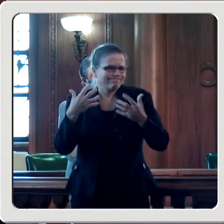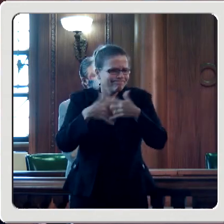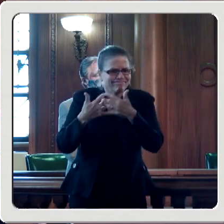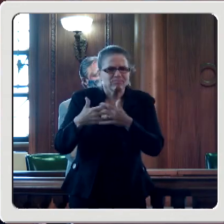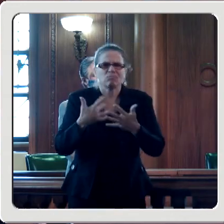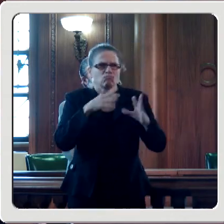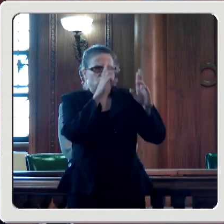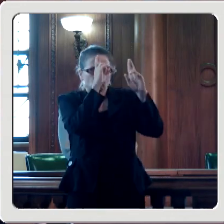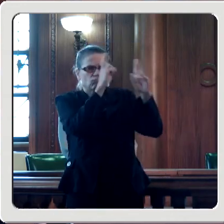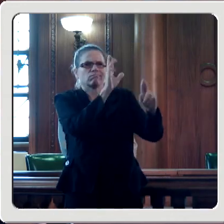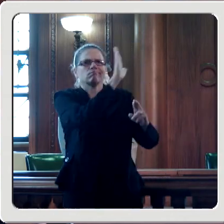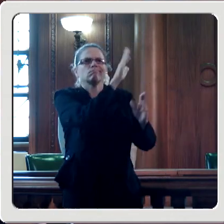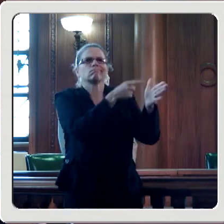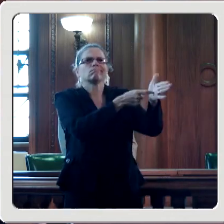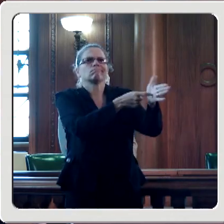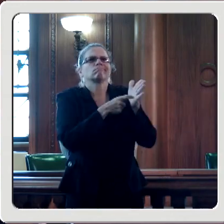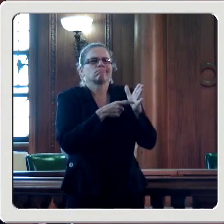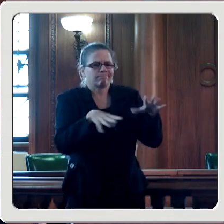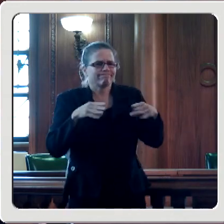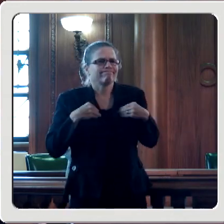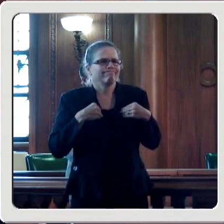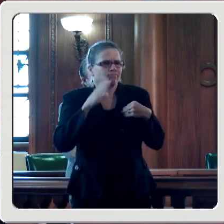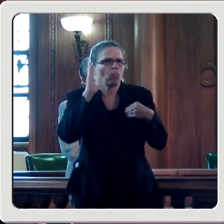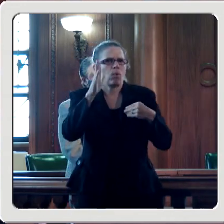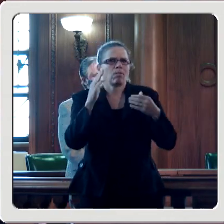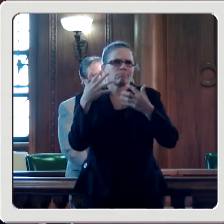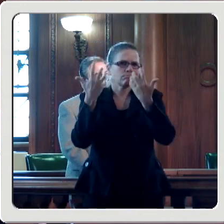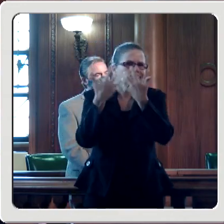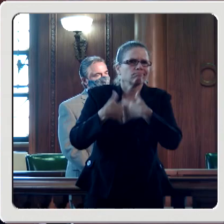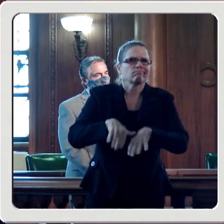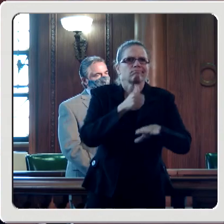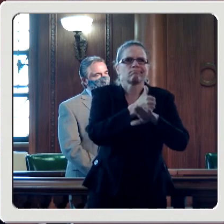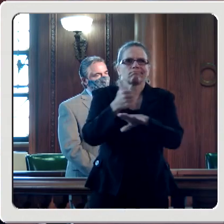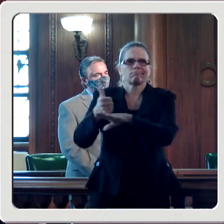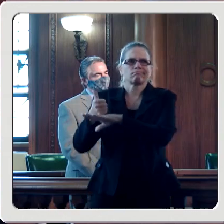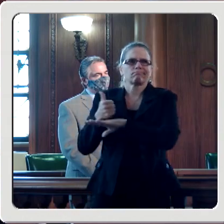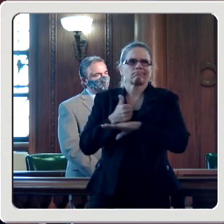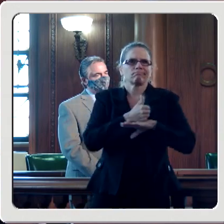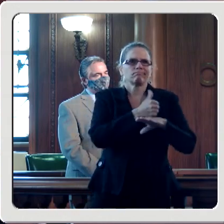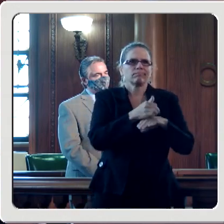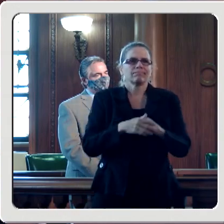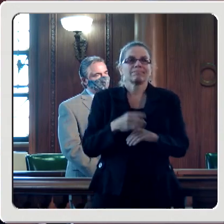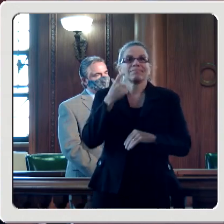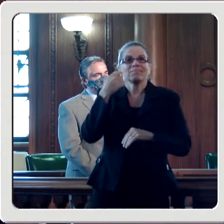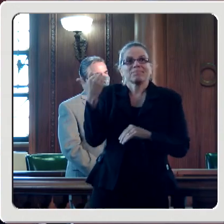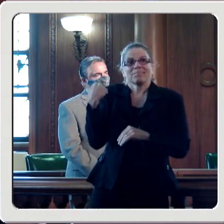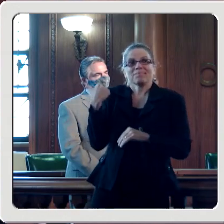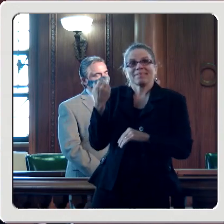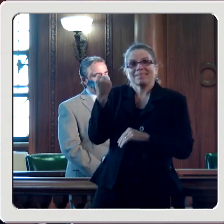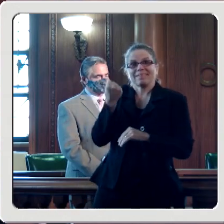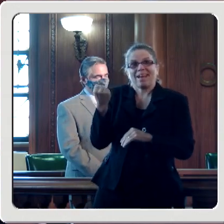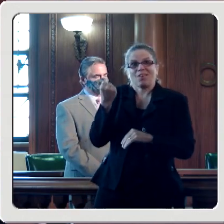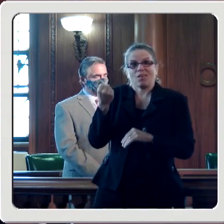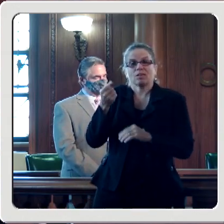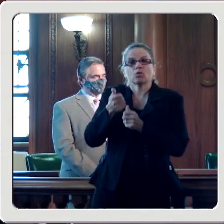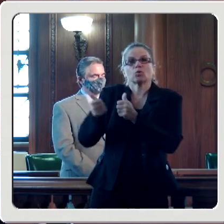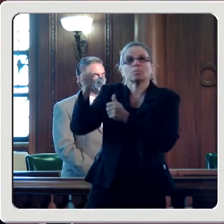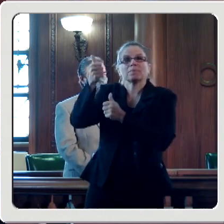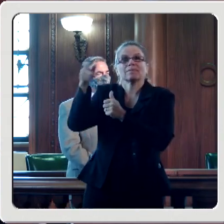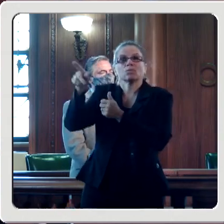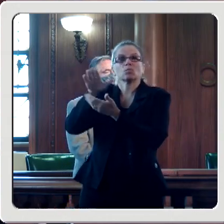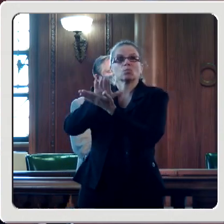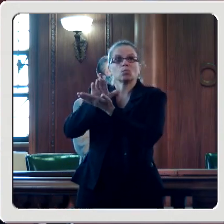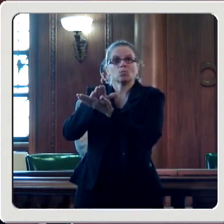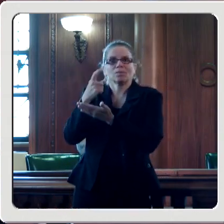August 22nd, I received a call from the superintendent, who always cares very deeply about